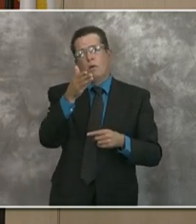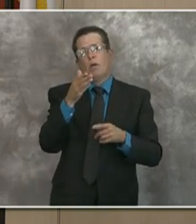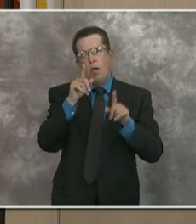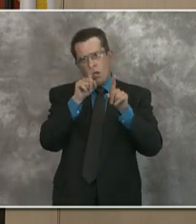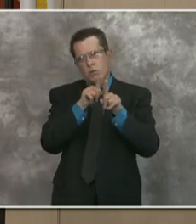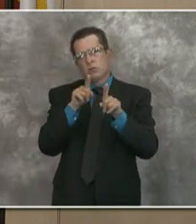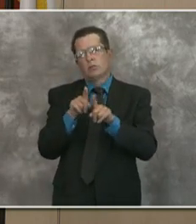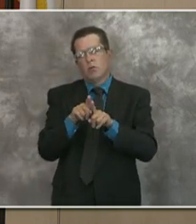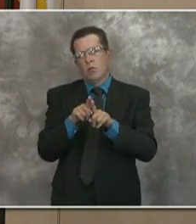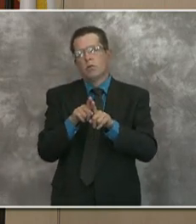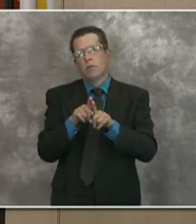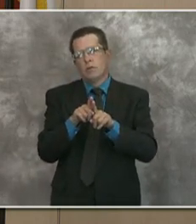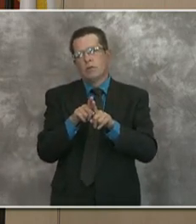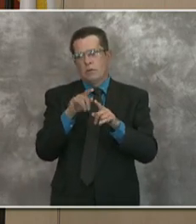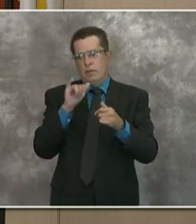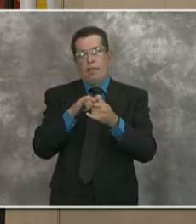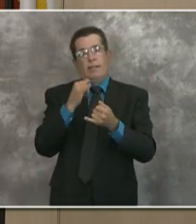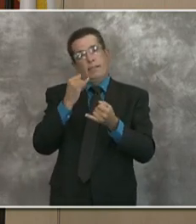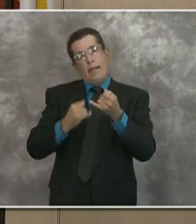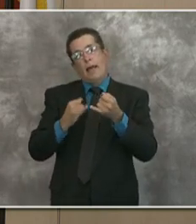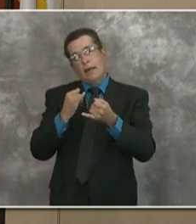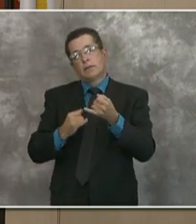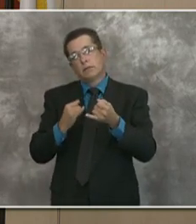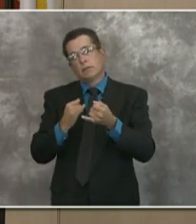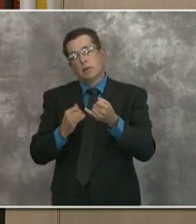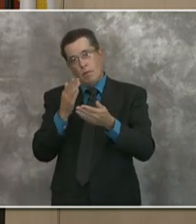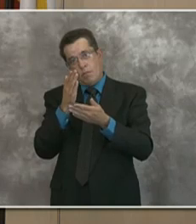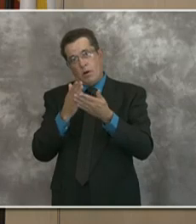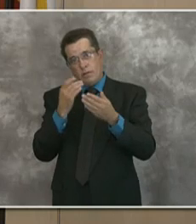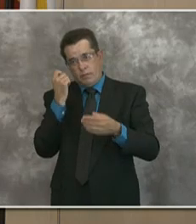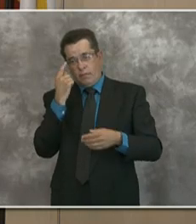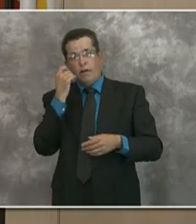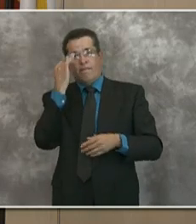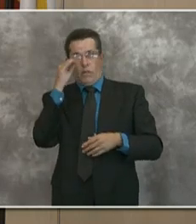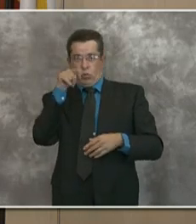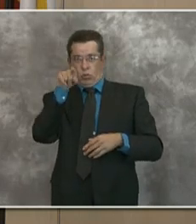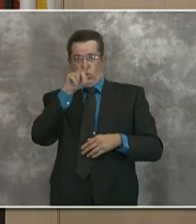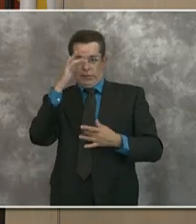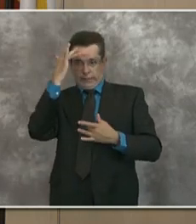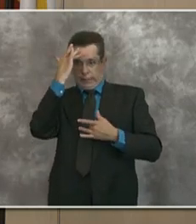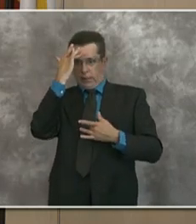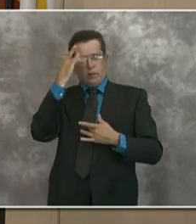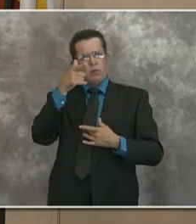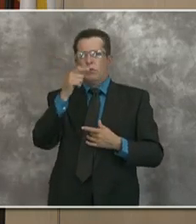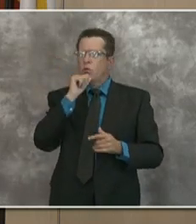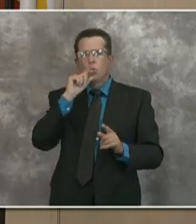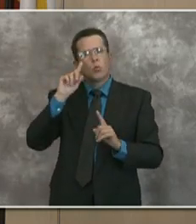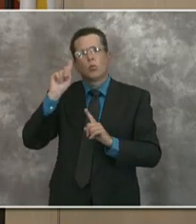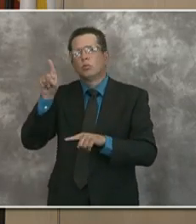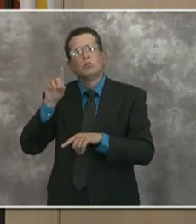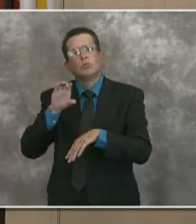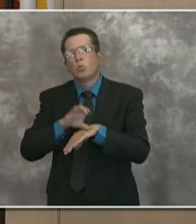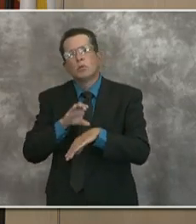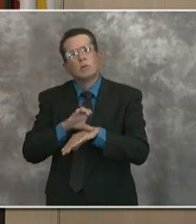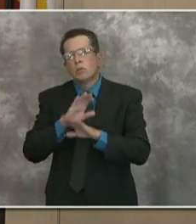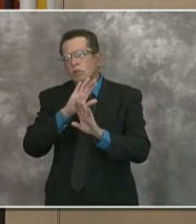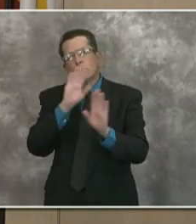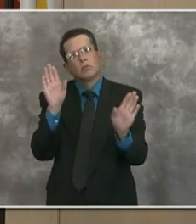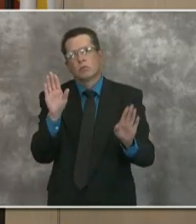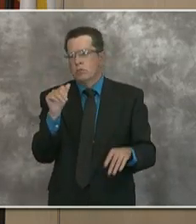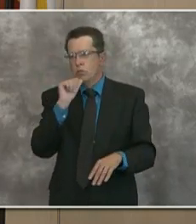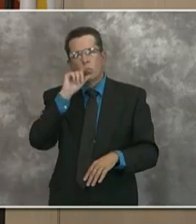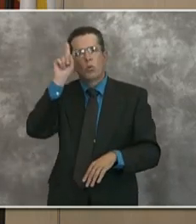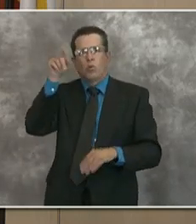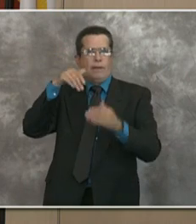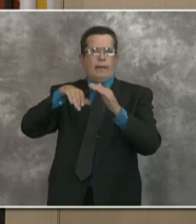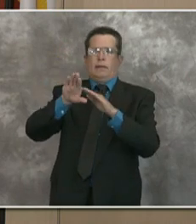also, the last element is if people are sick, don't go to church. Actually, don't go out into